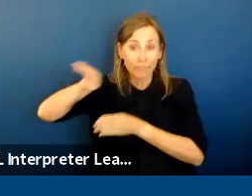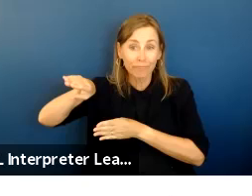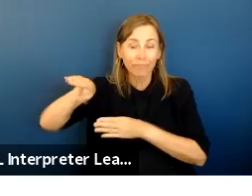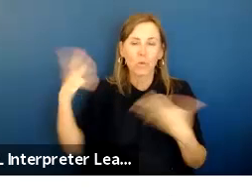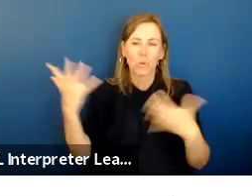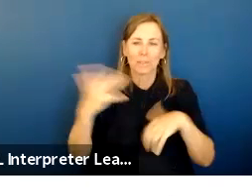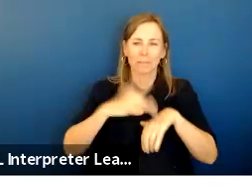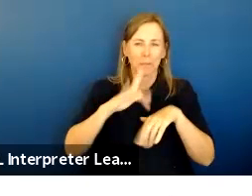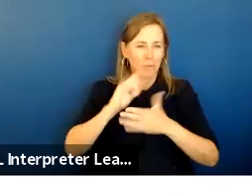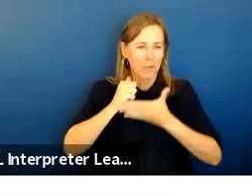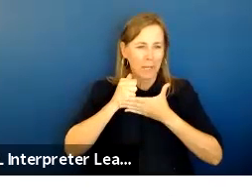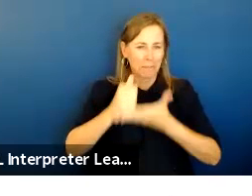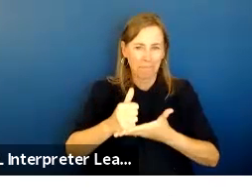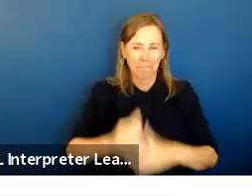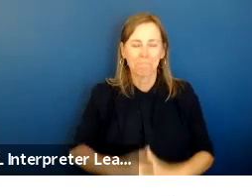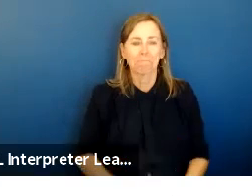resources.